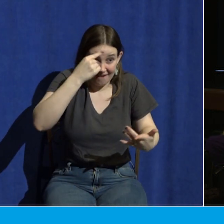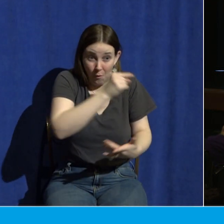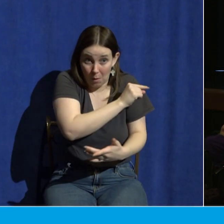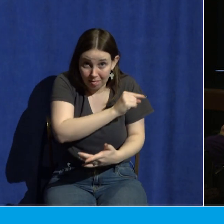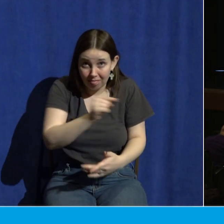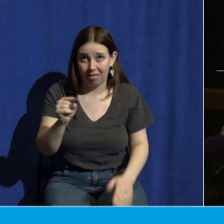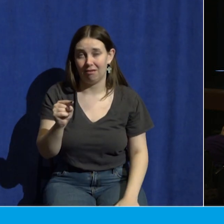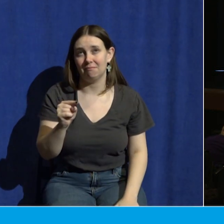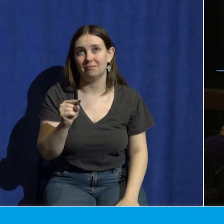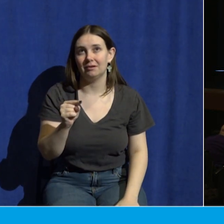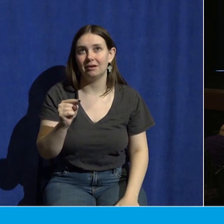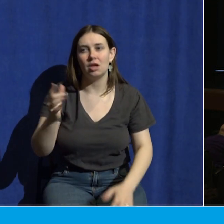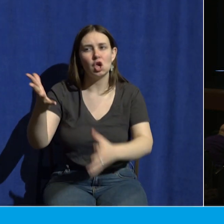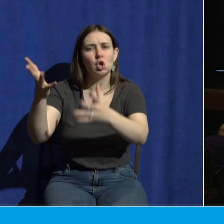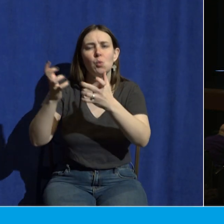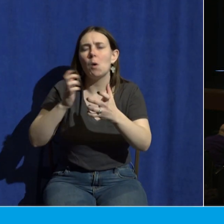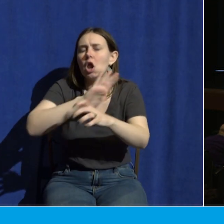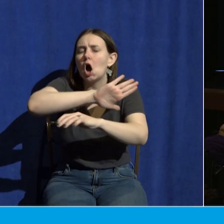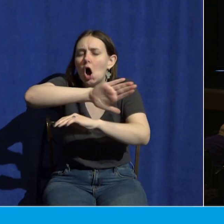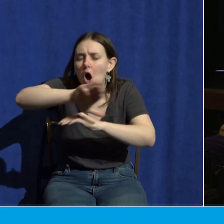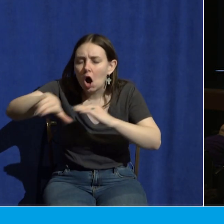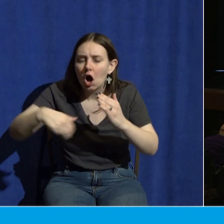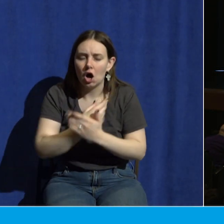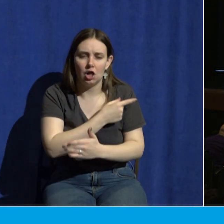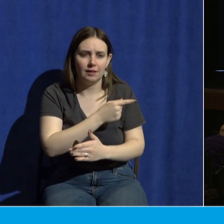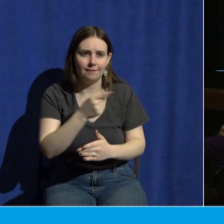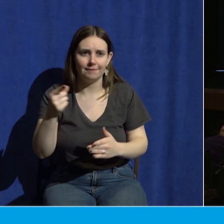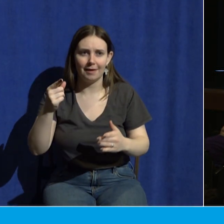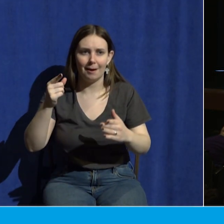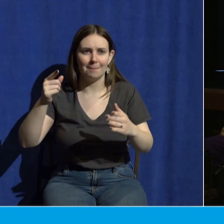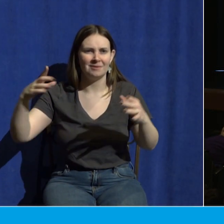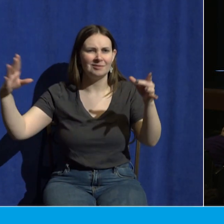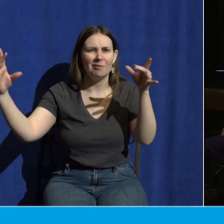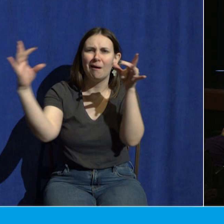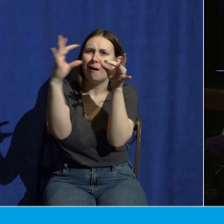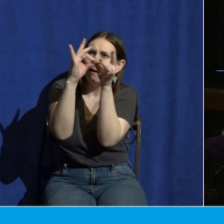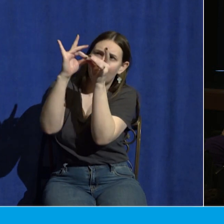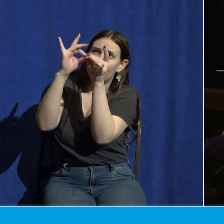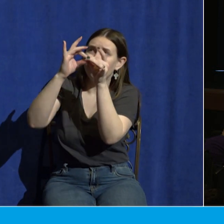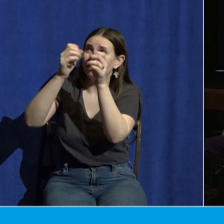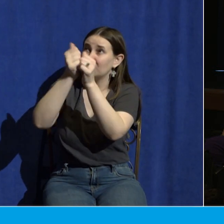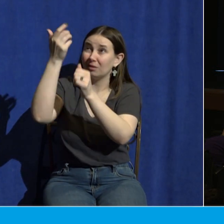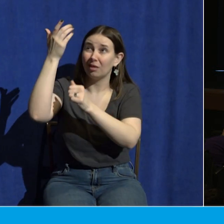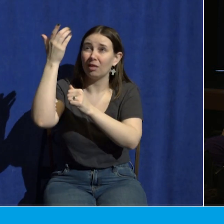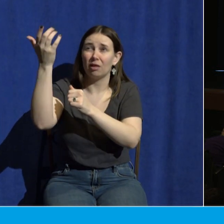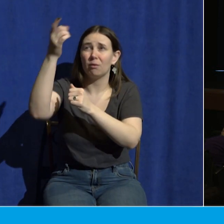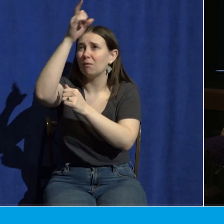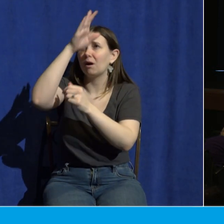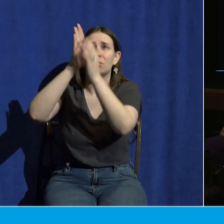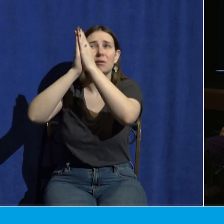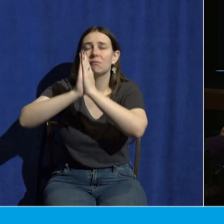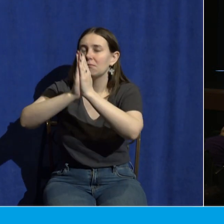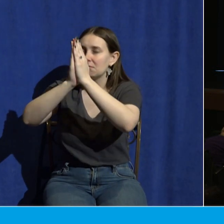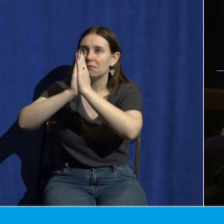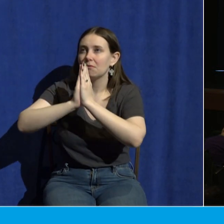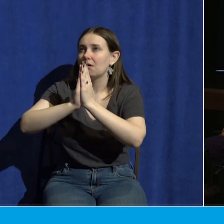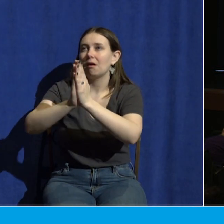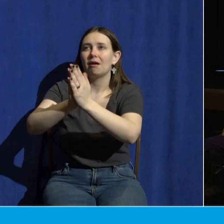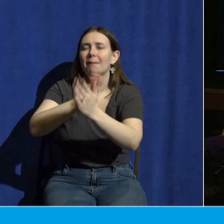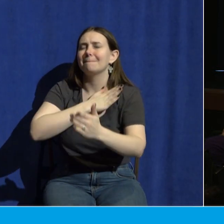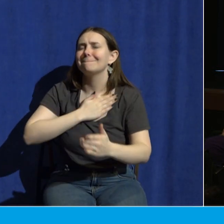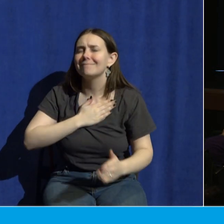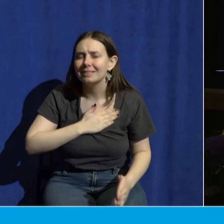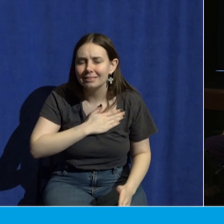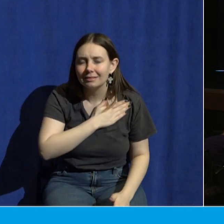You desire all of them to be restored to relationship with you. So God, we pray, please